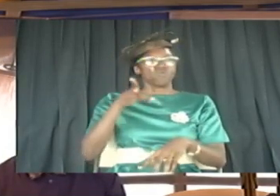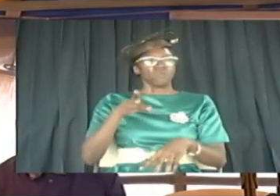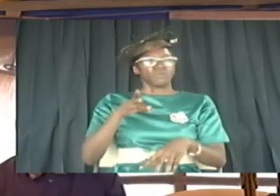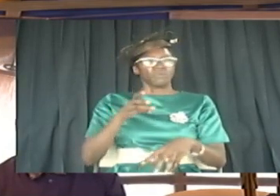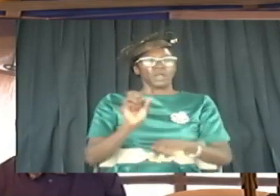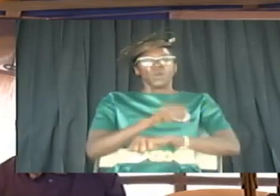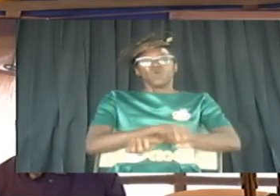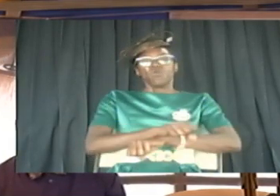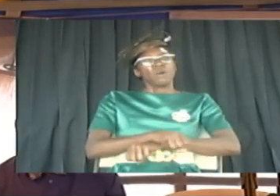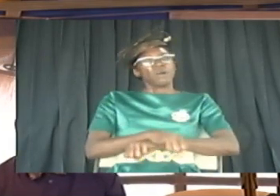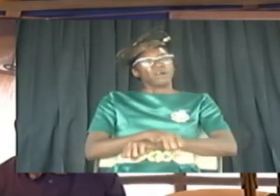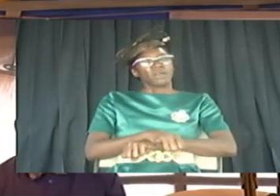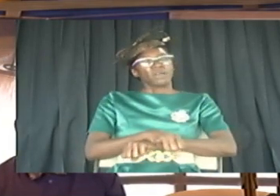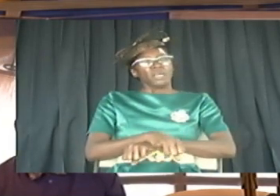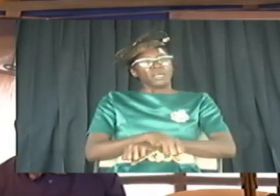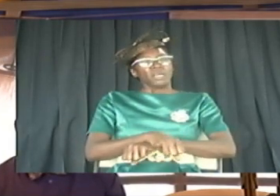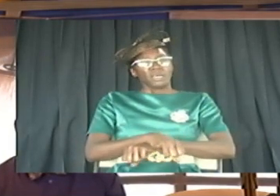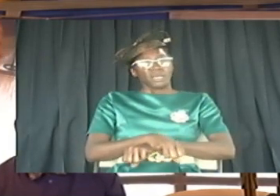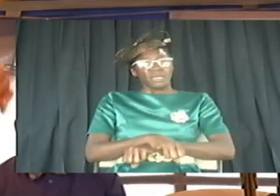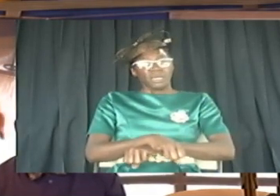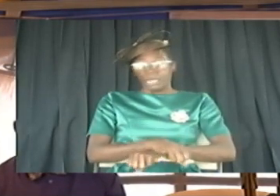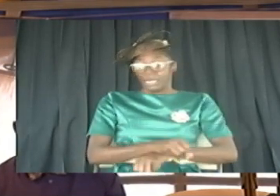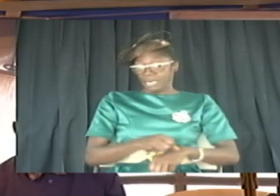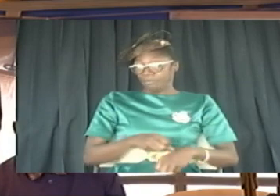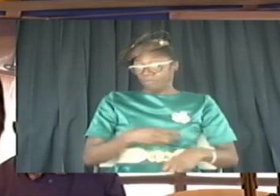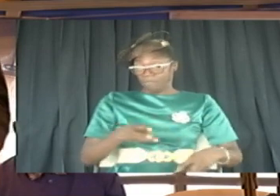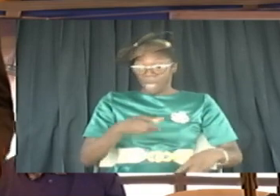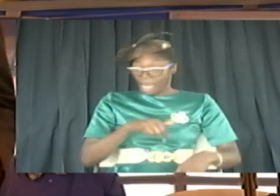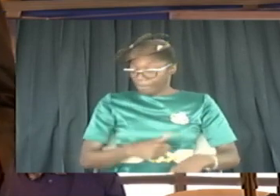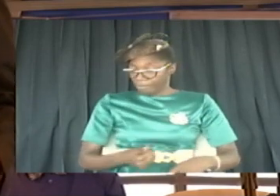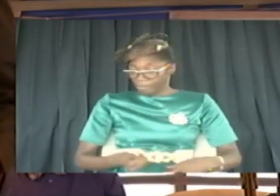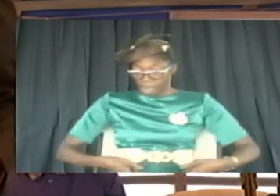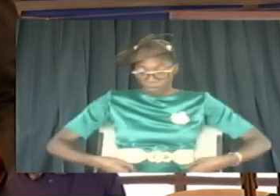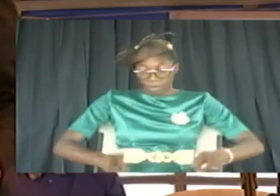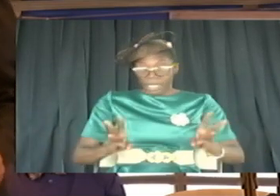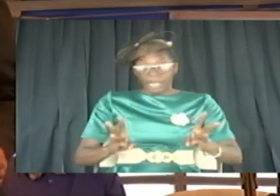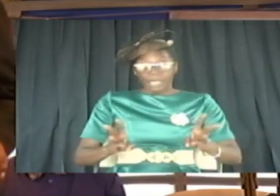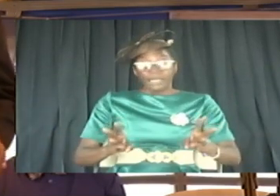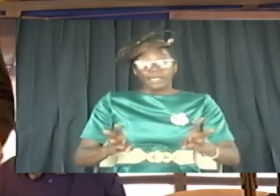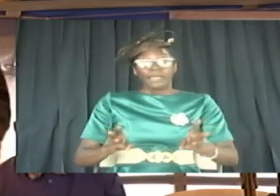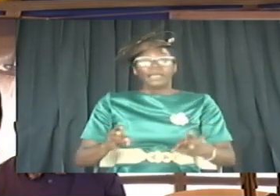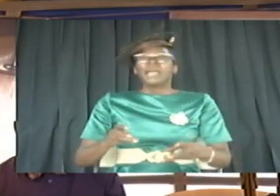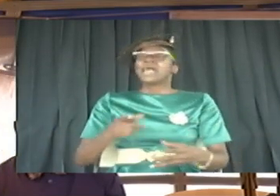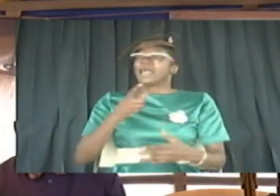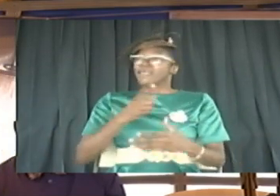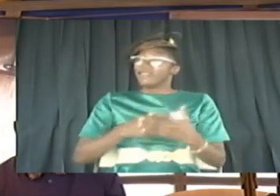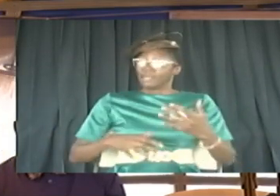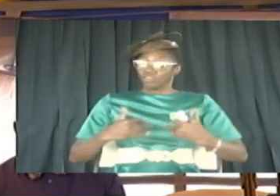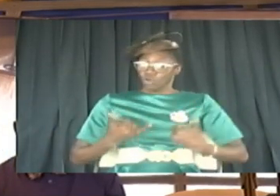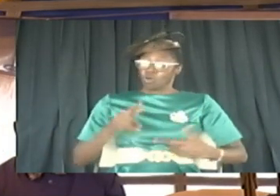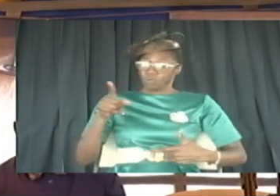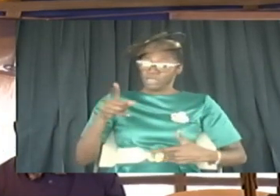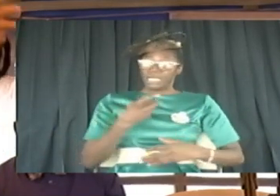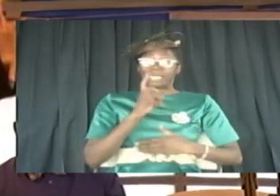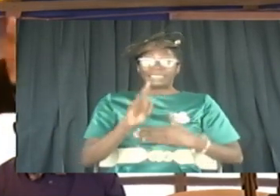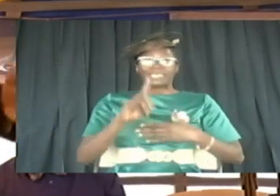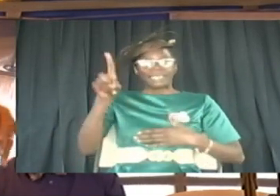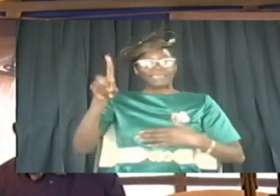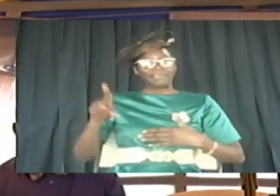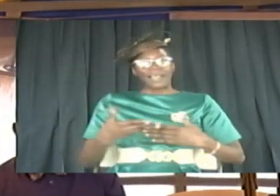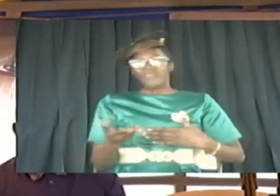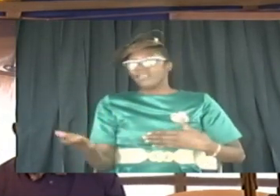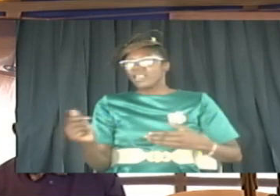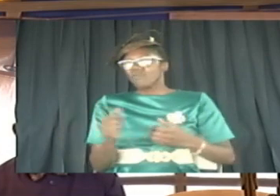operate in a particular way, and that has been how he did his thing with his people